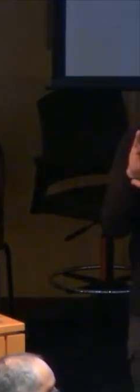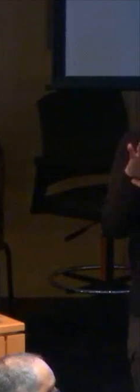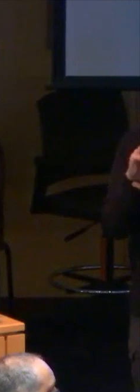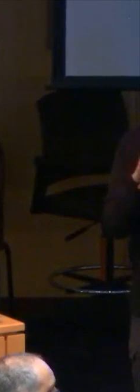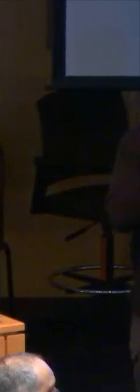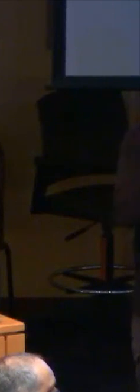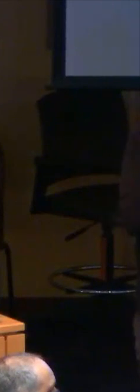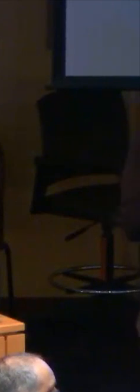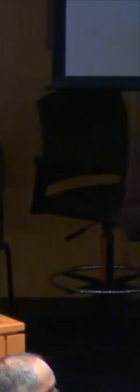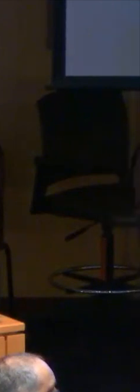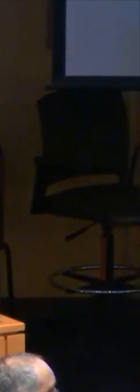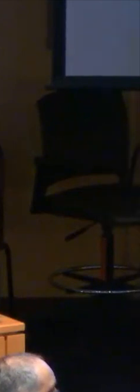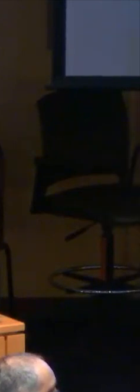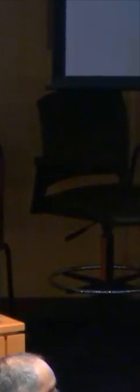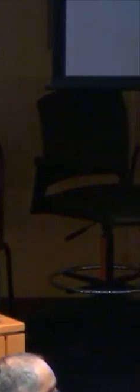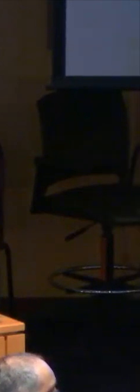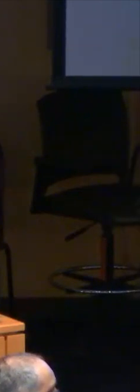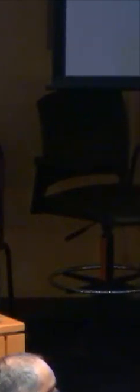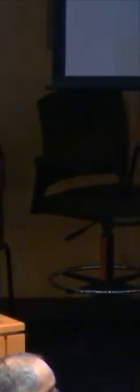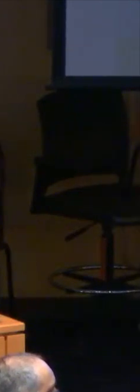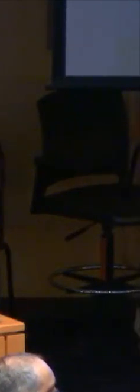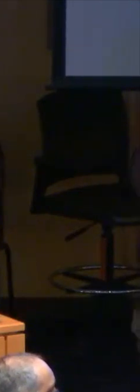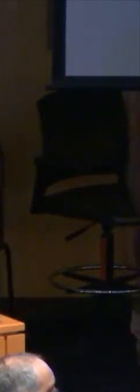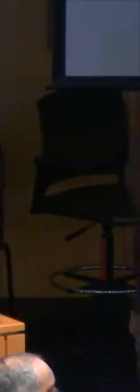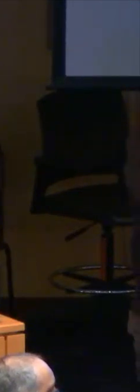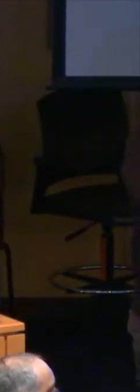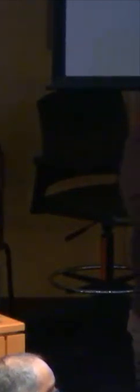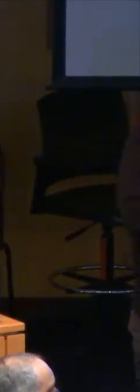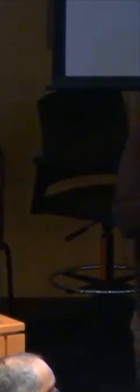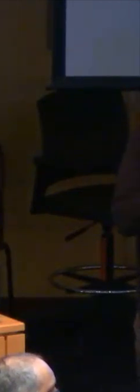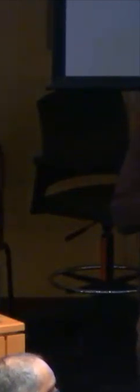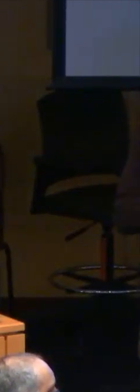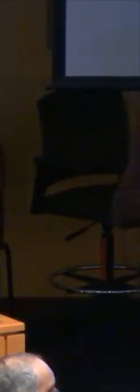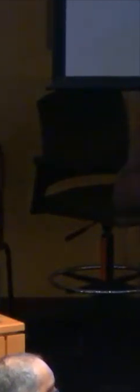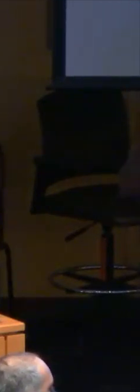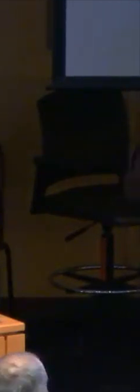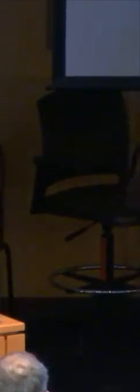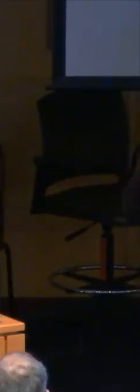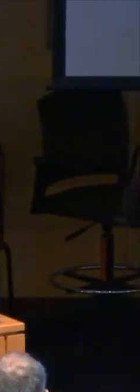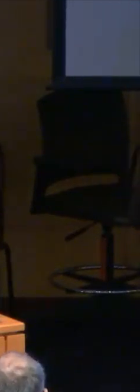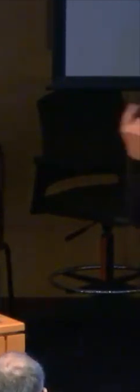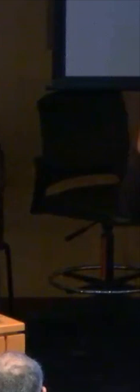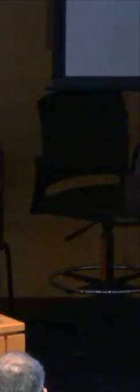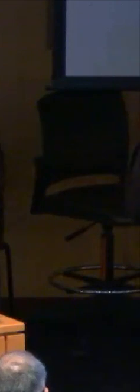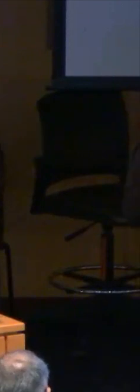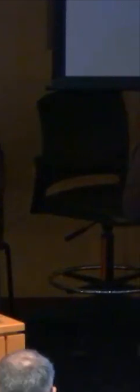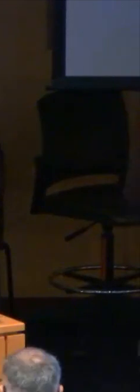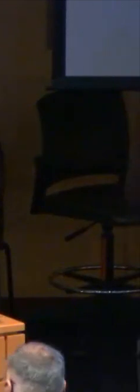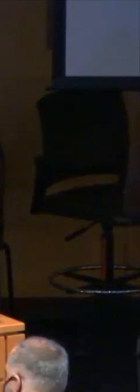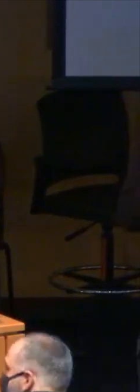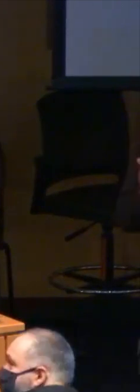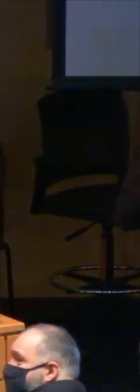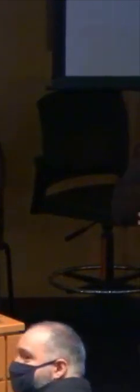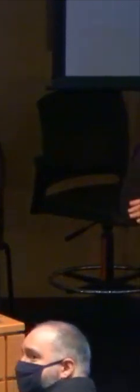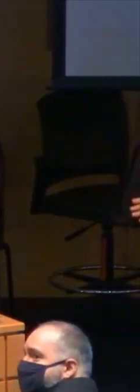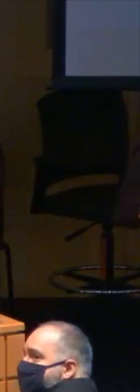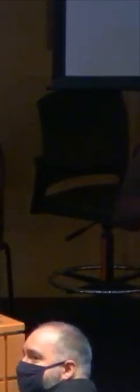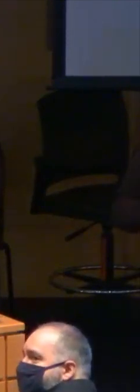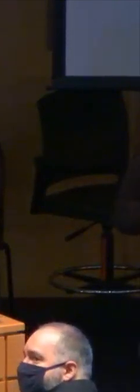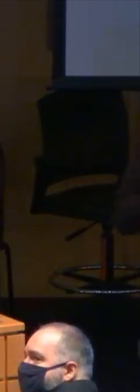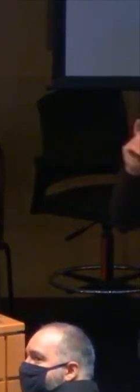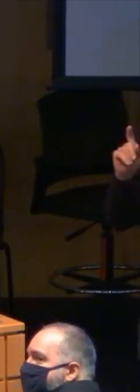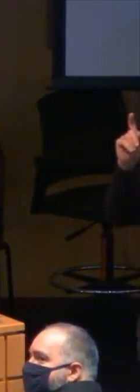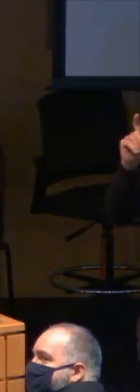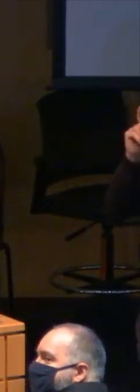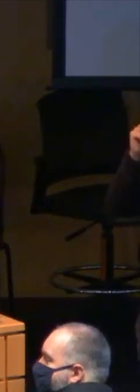you were in the during the research. Right. The question is about other animals encounters. Well, I